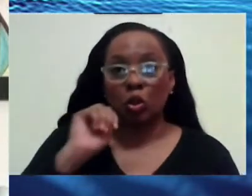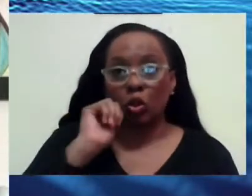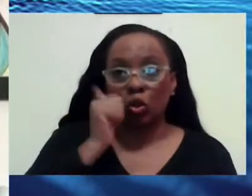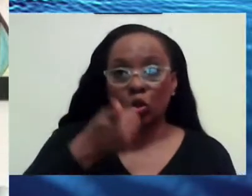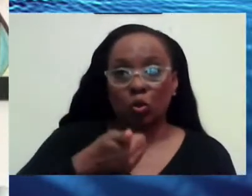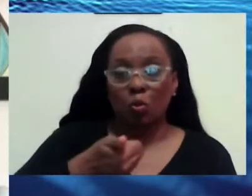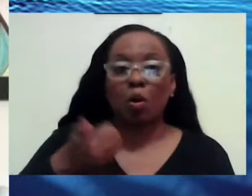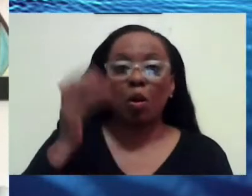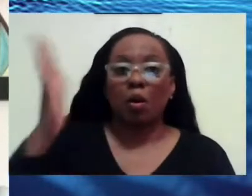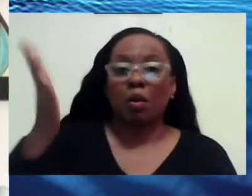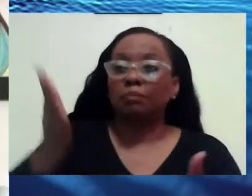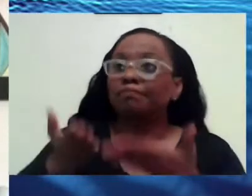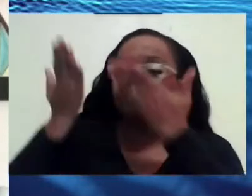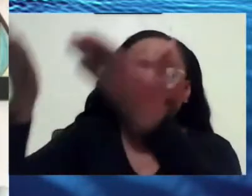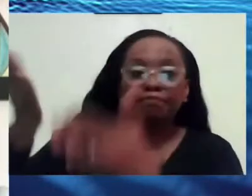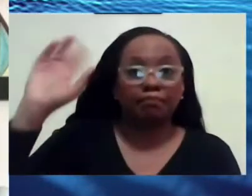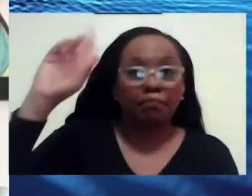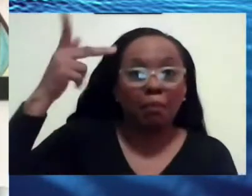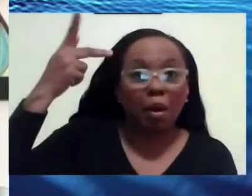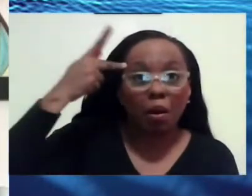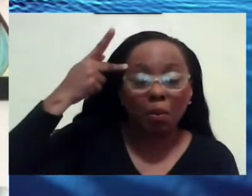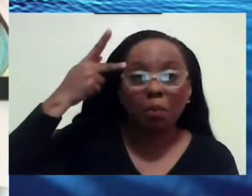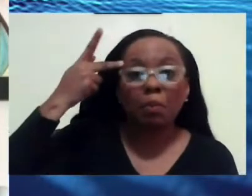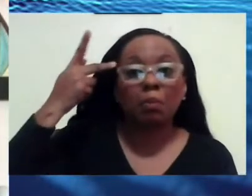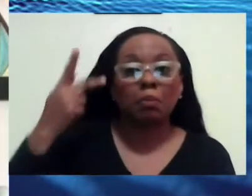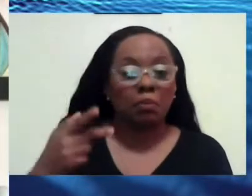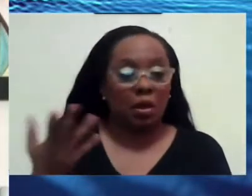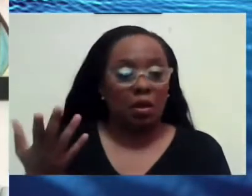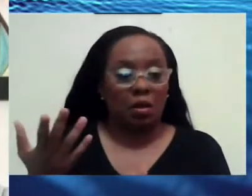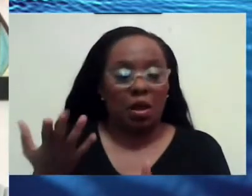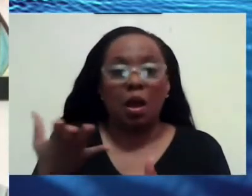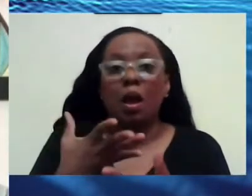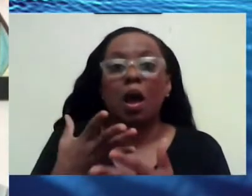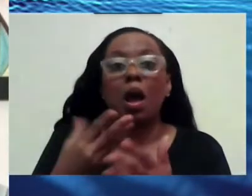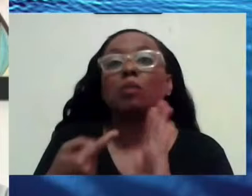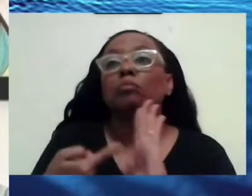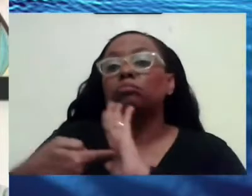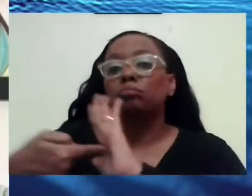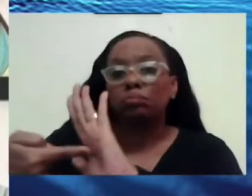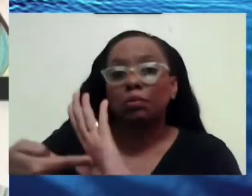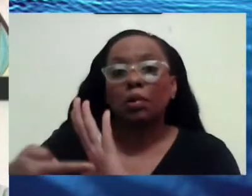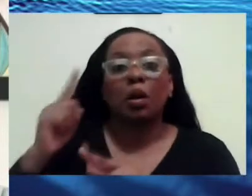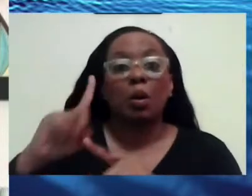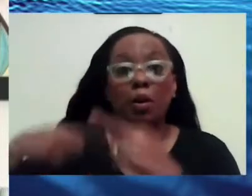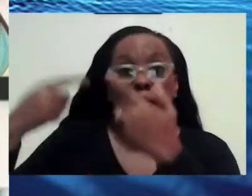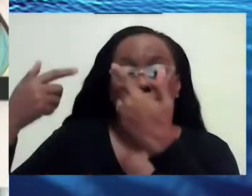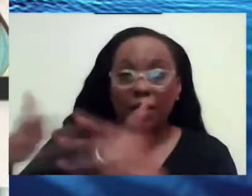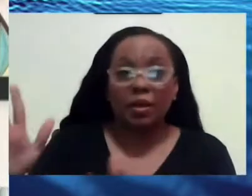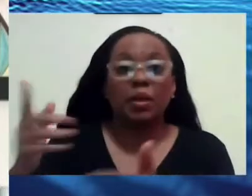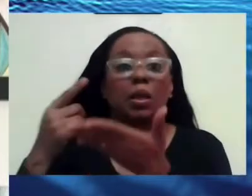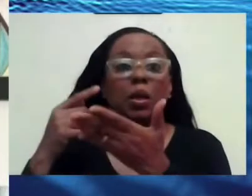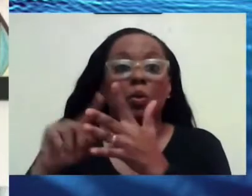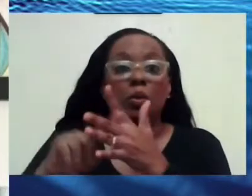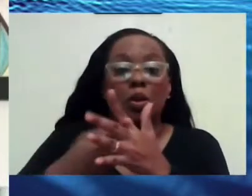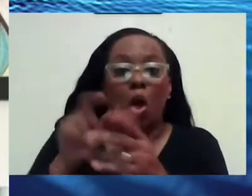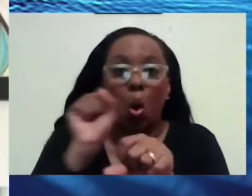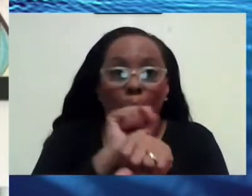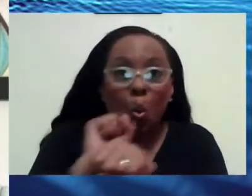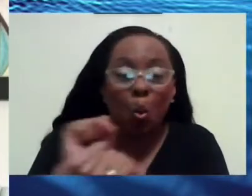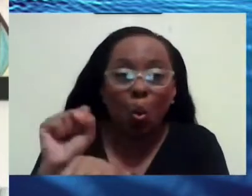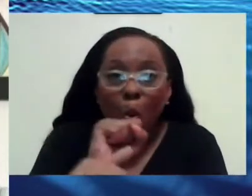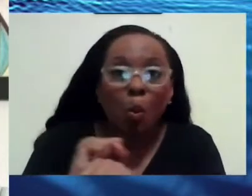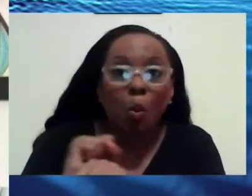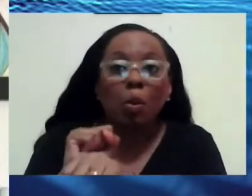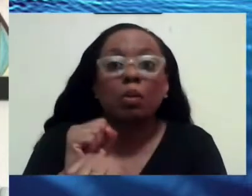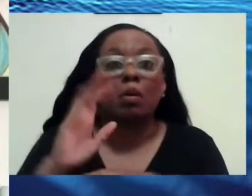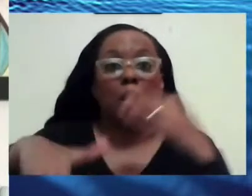the paper to be able to get the sign off in relation to its composition. And then we will be in a position to start working on ensuring that